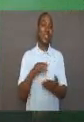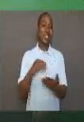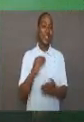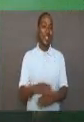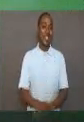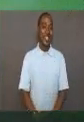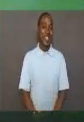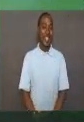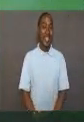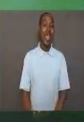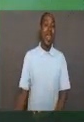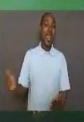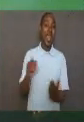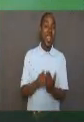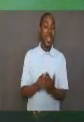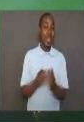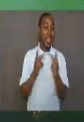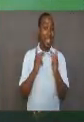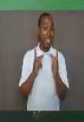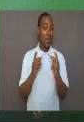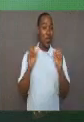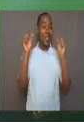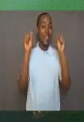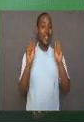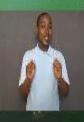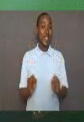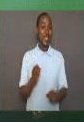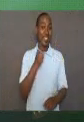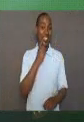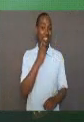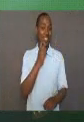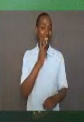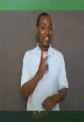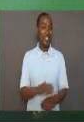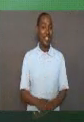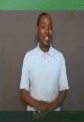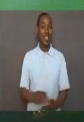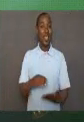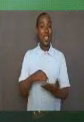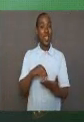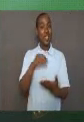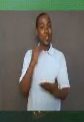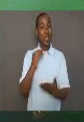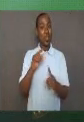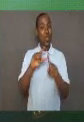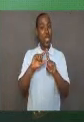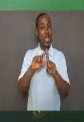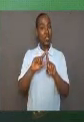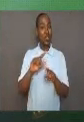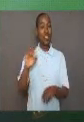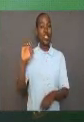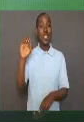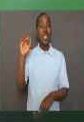We also looked at the structure of a tooth and learned the terms